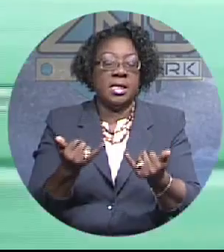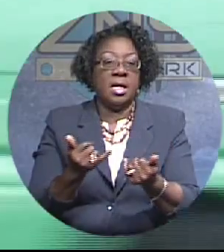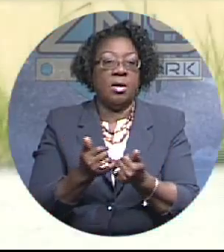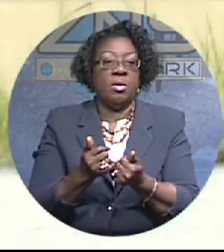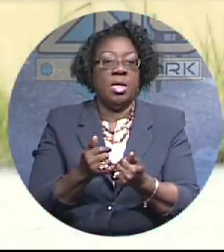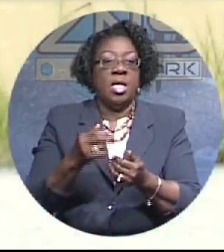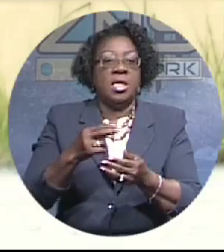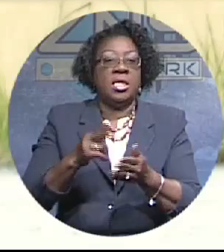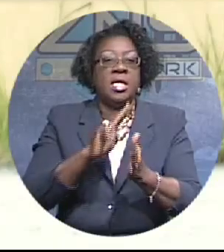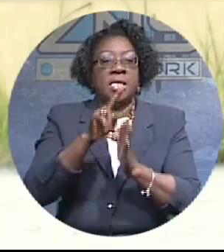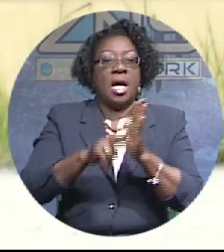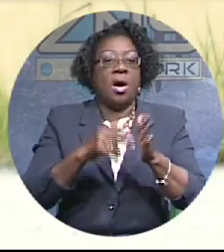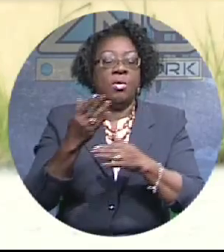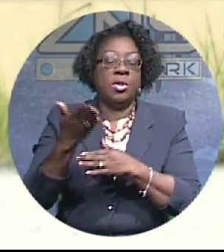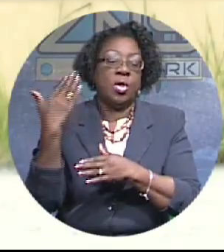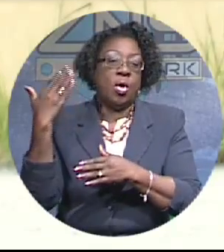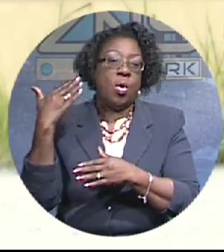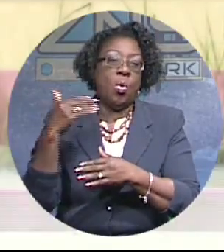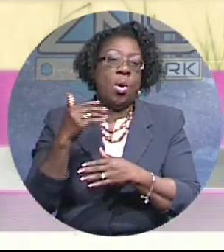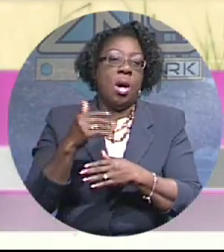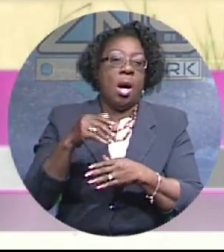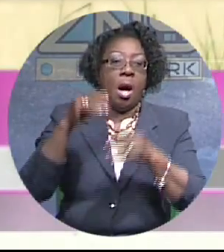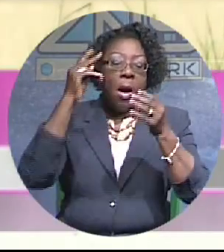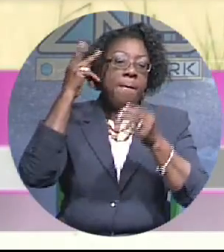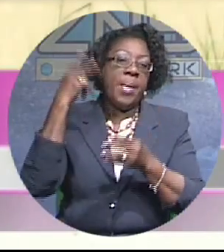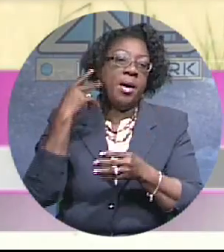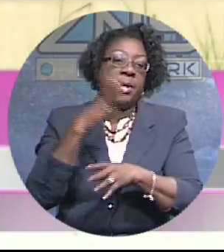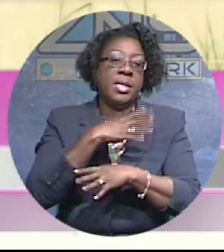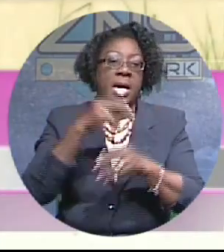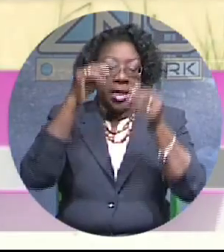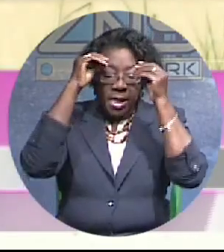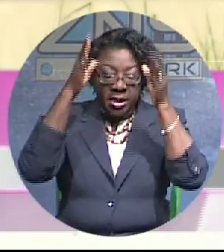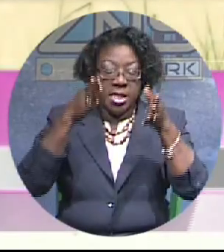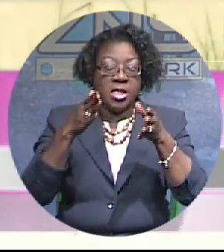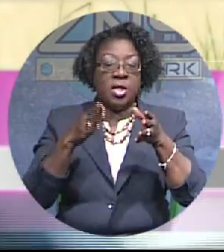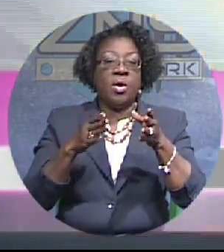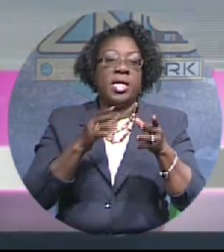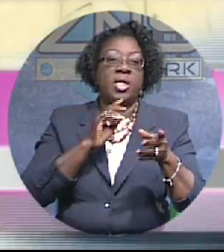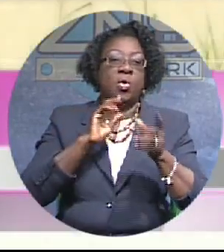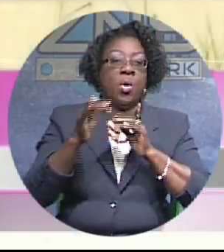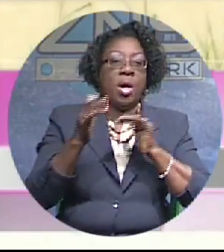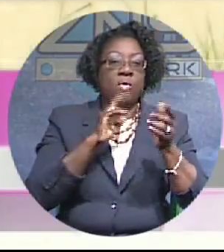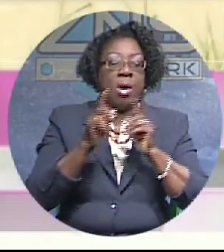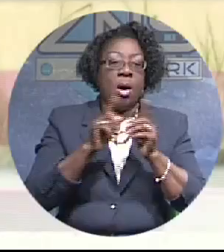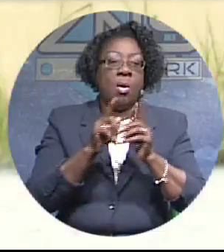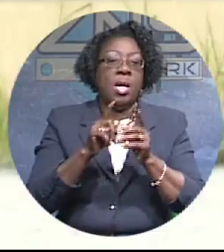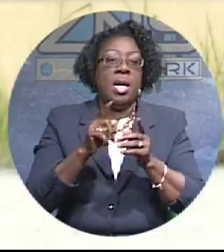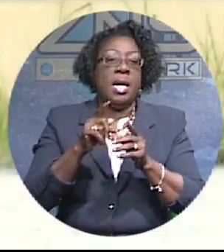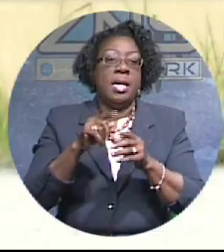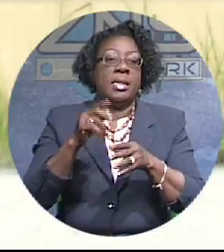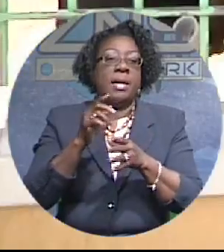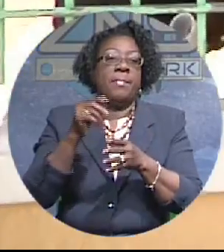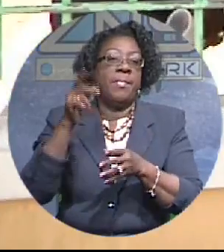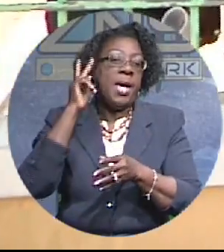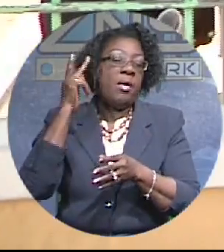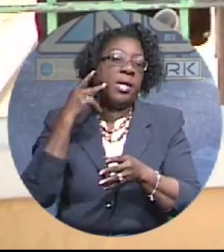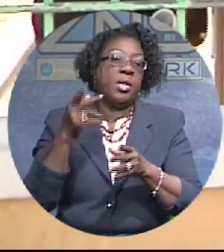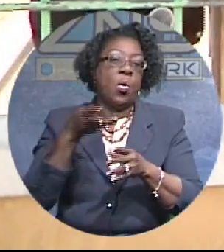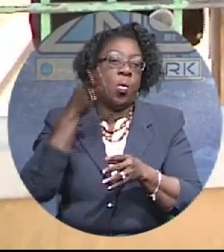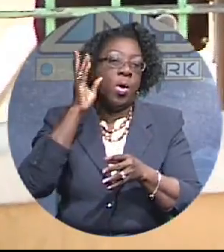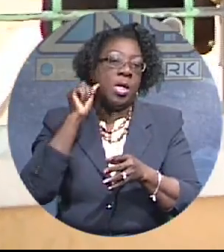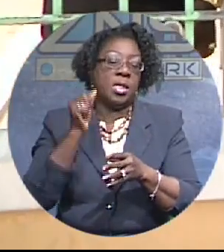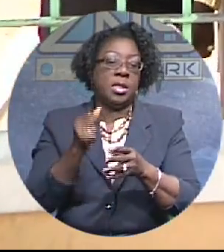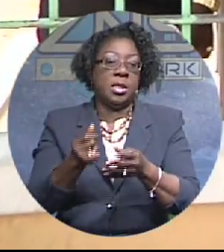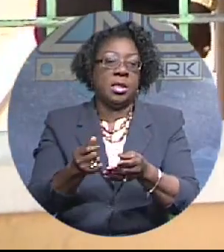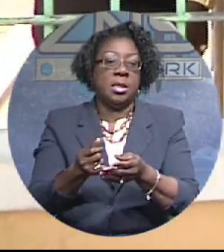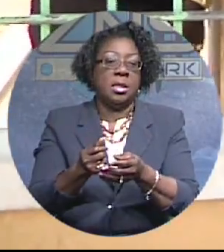Just hours ago, a parent and teacher reportedly got into a heated exchange that landed that parent in custody. Police are looking